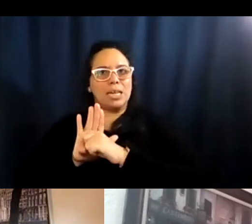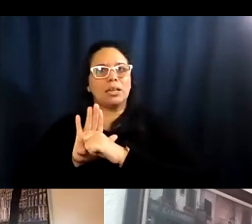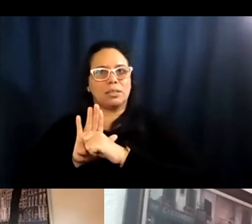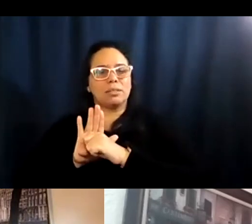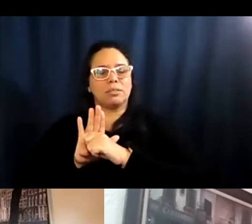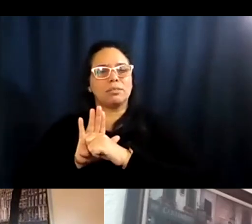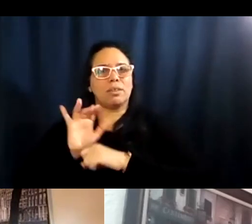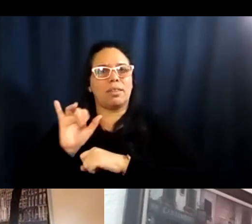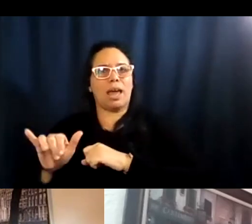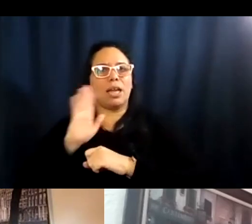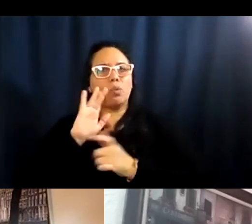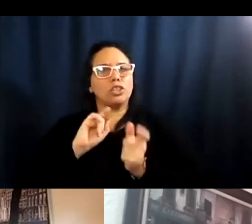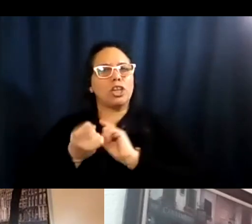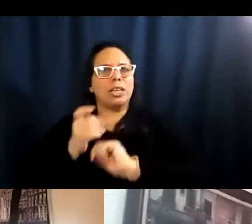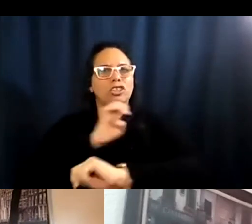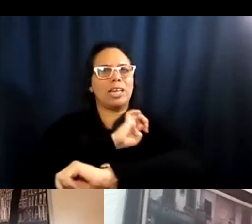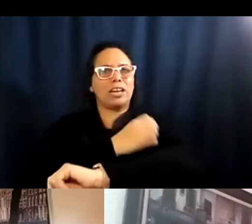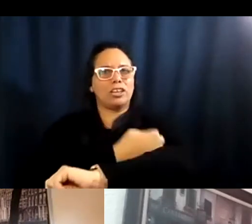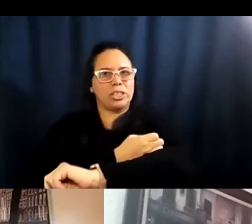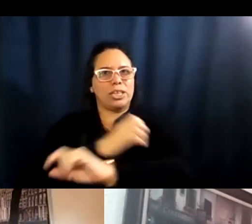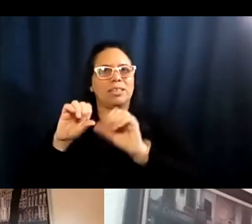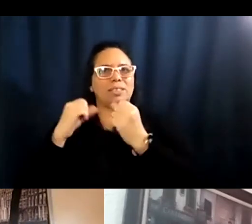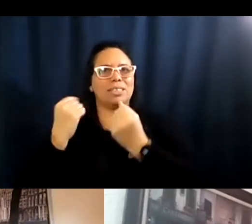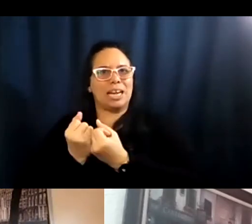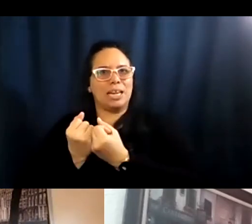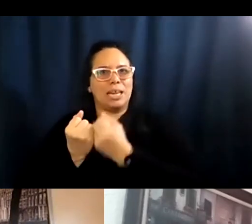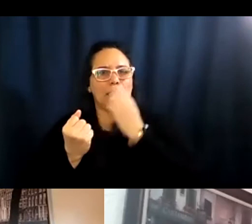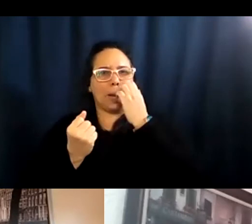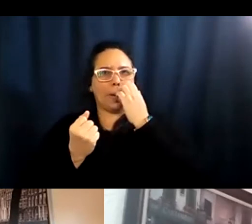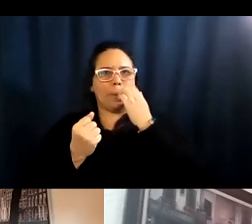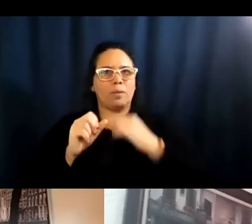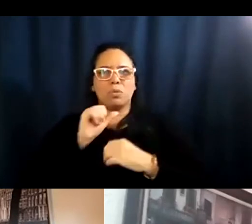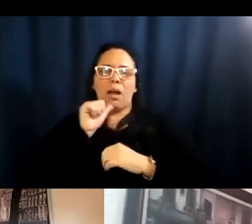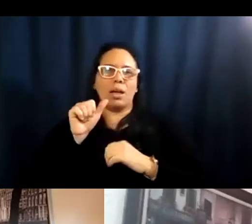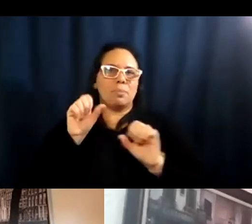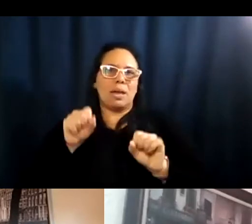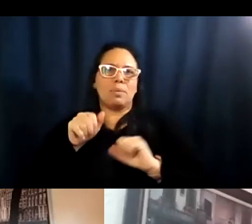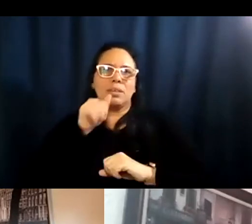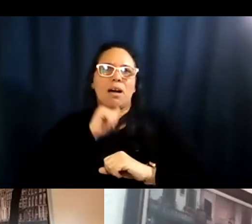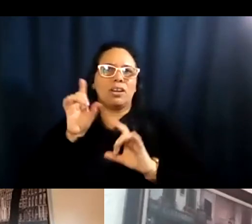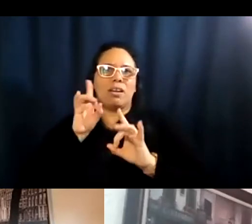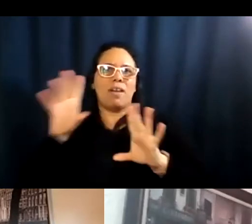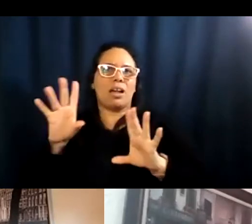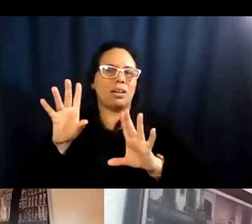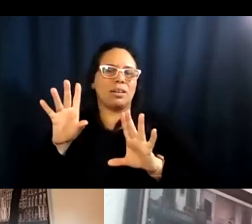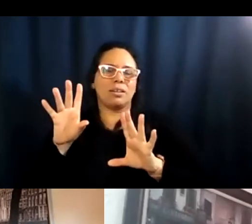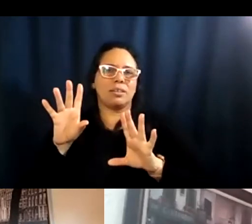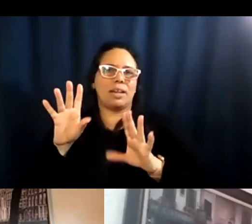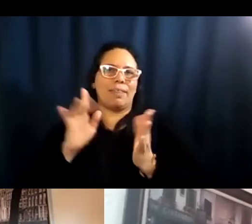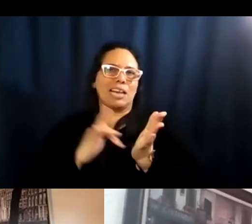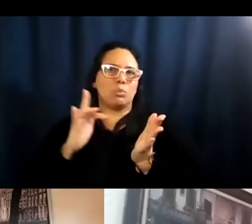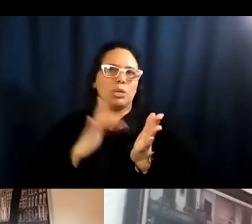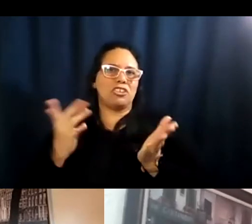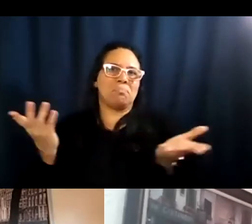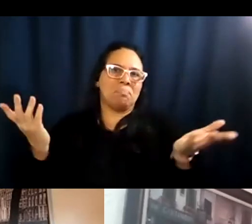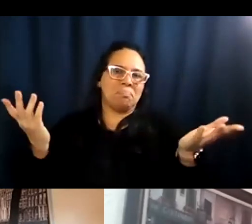going to change the energy of society. We're just not going to be able to tolerate the violence and the hate and the exploitation. So those are just